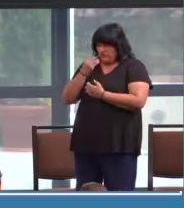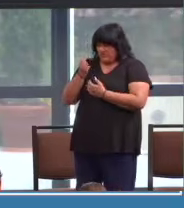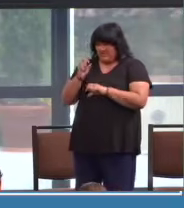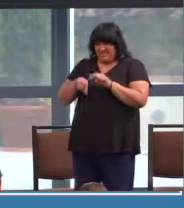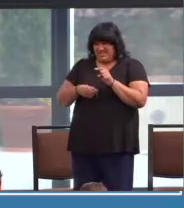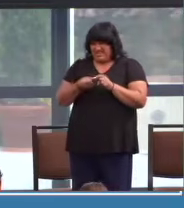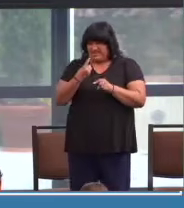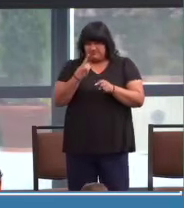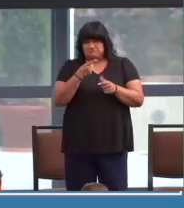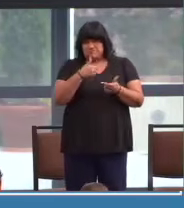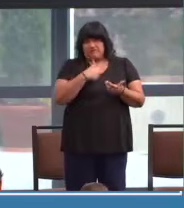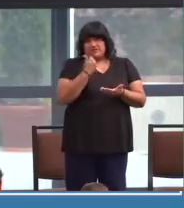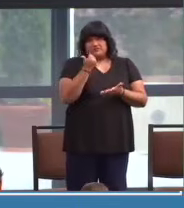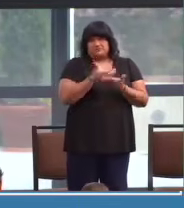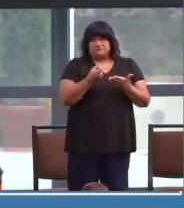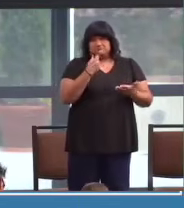foods.